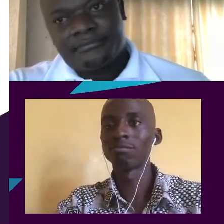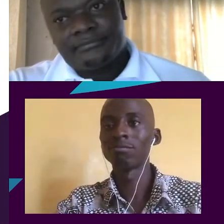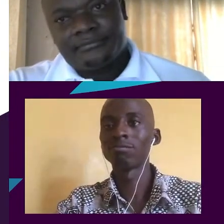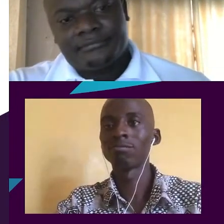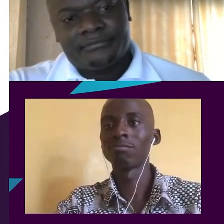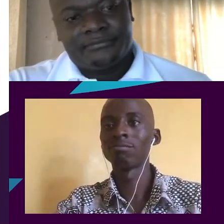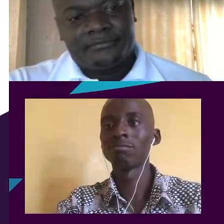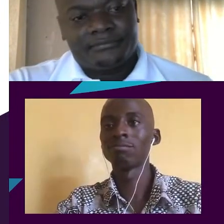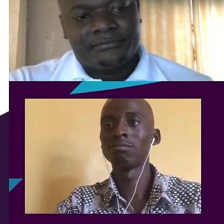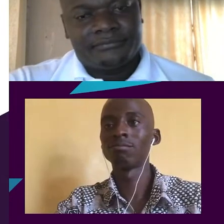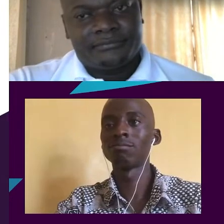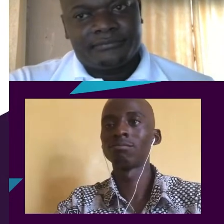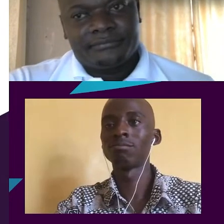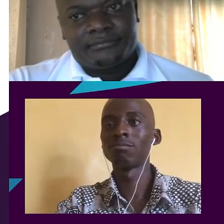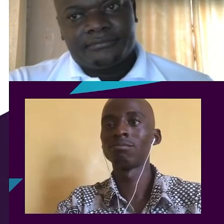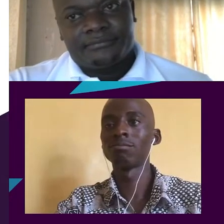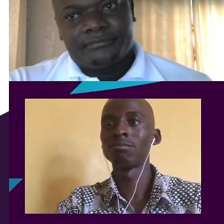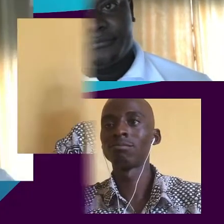Thank you, Ali.